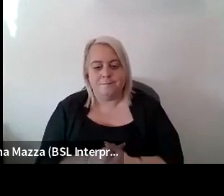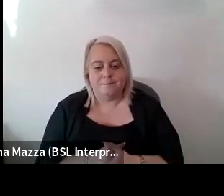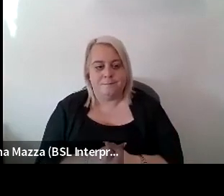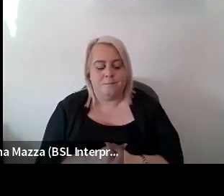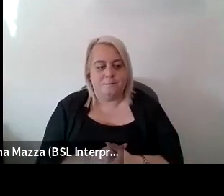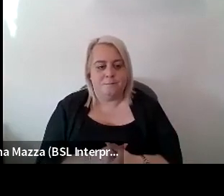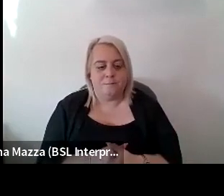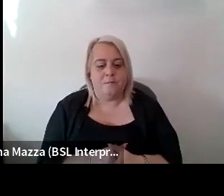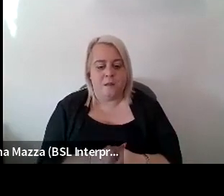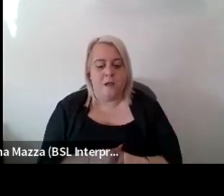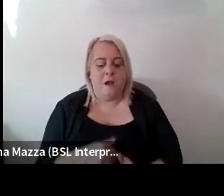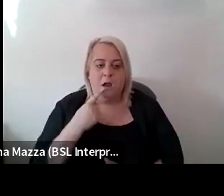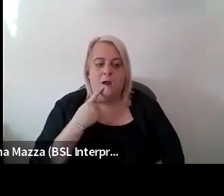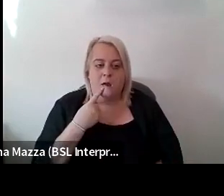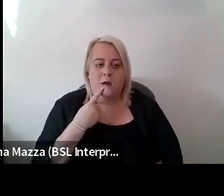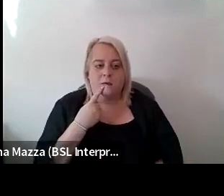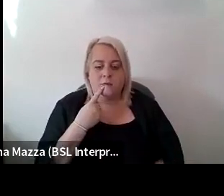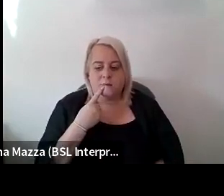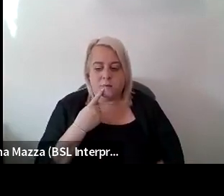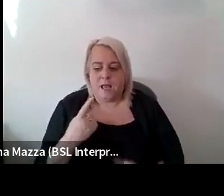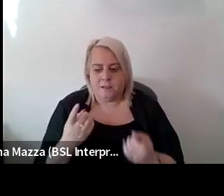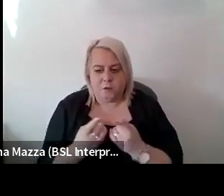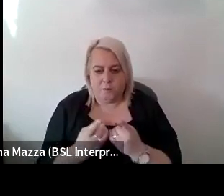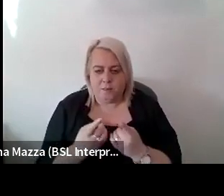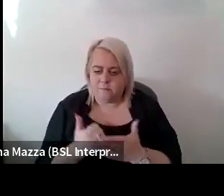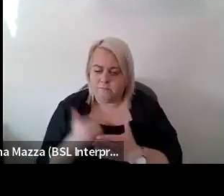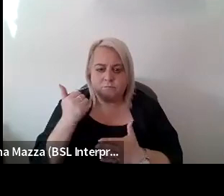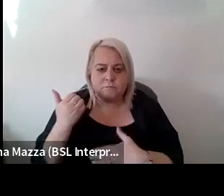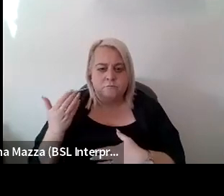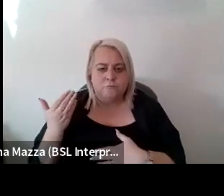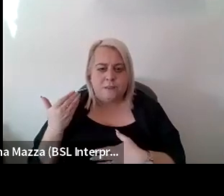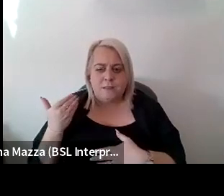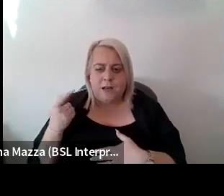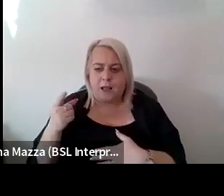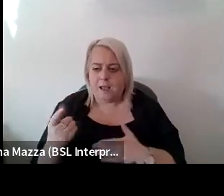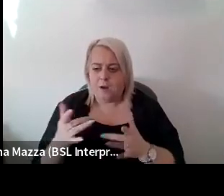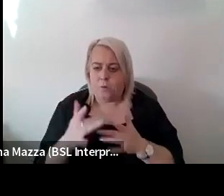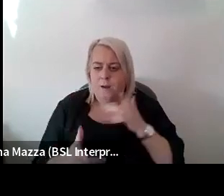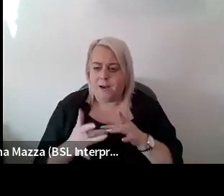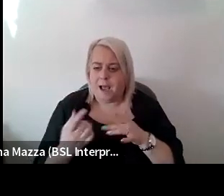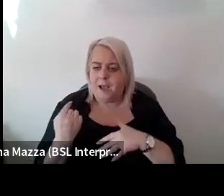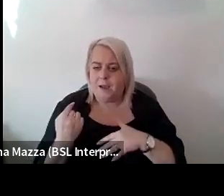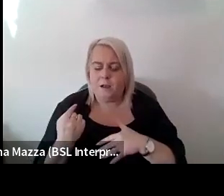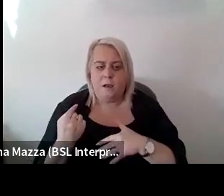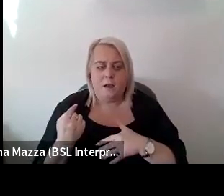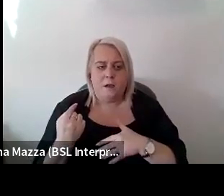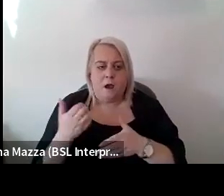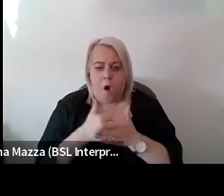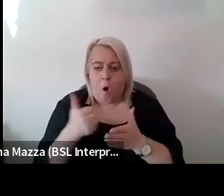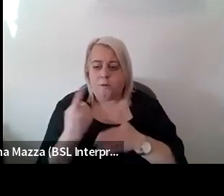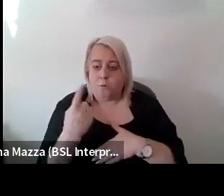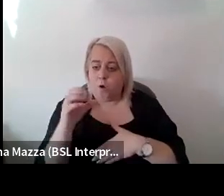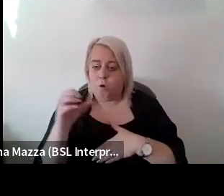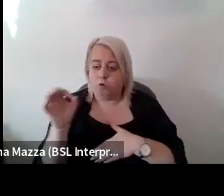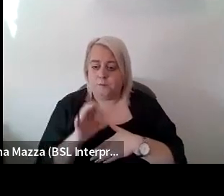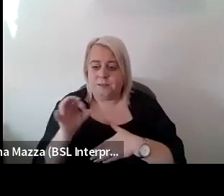You said something brilliant in the last, I think it was you said something brilliant in the last webinar, which was that you might not be able to always be 100%